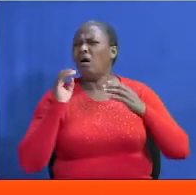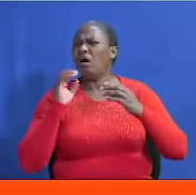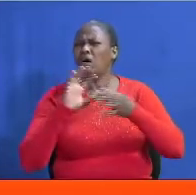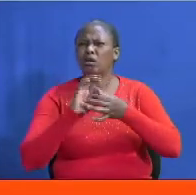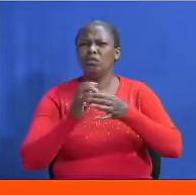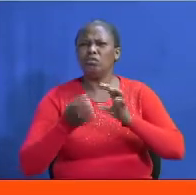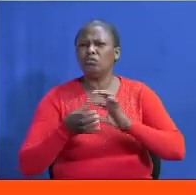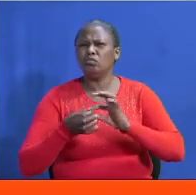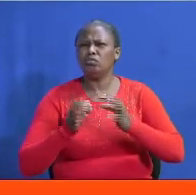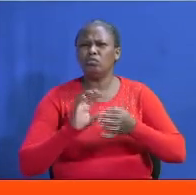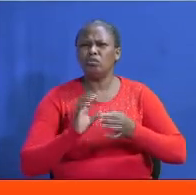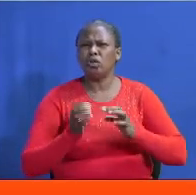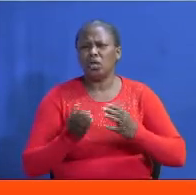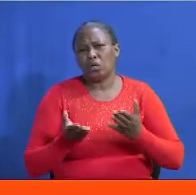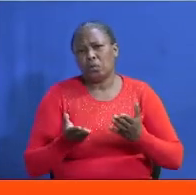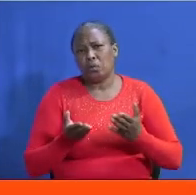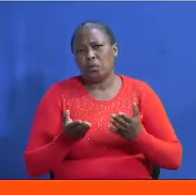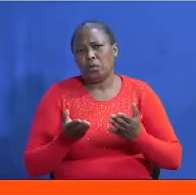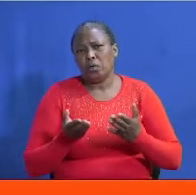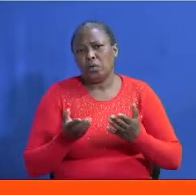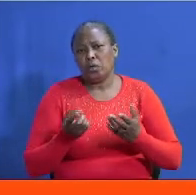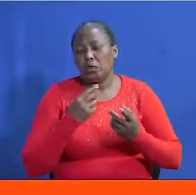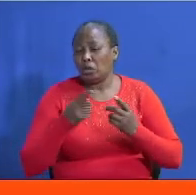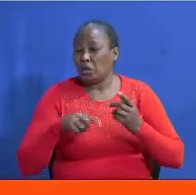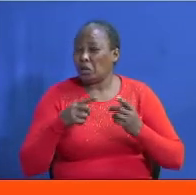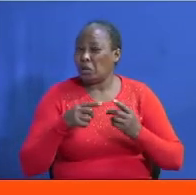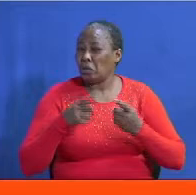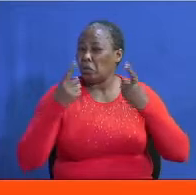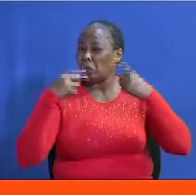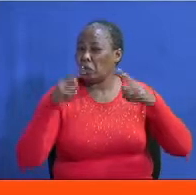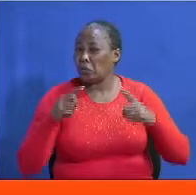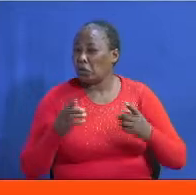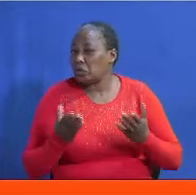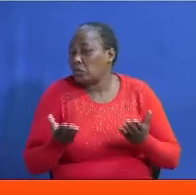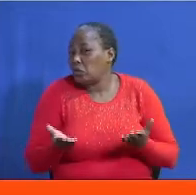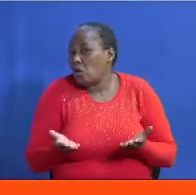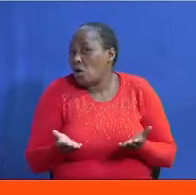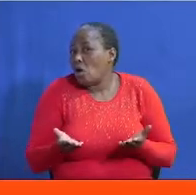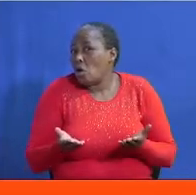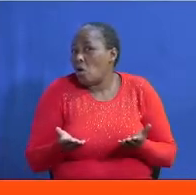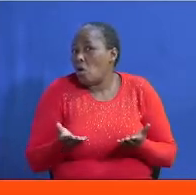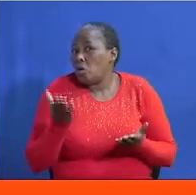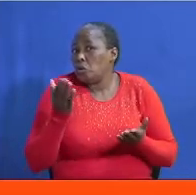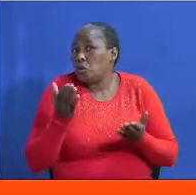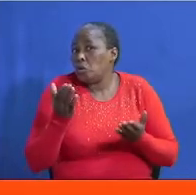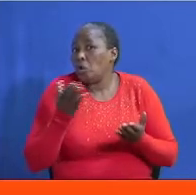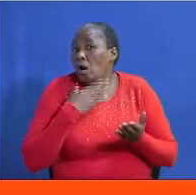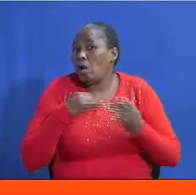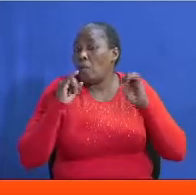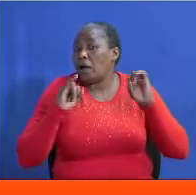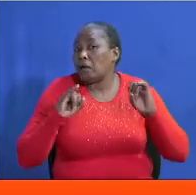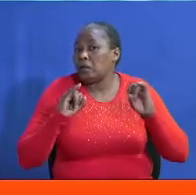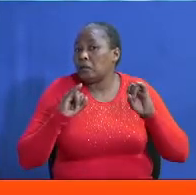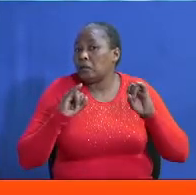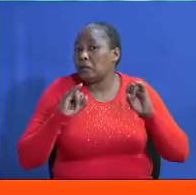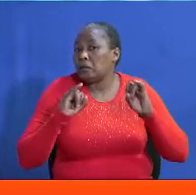where you could maybe tell us where it was a success, or is it something that you want to try it for the first time in our system?